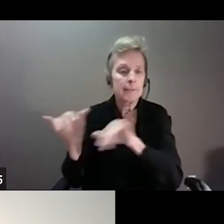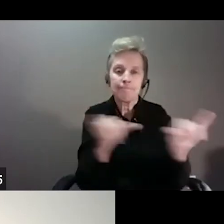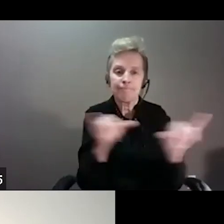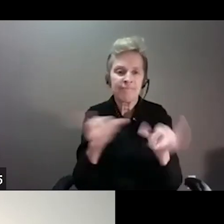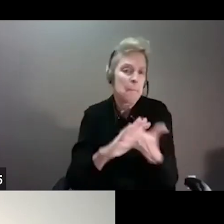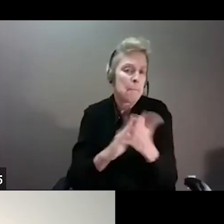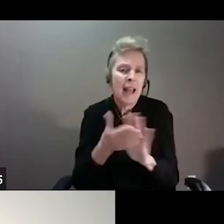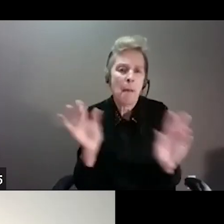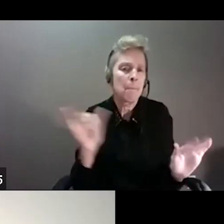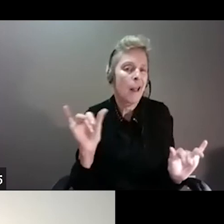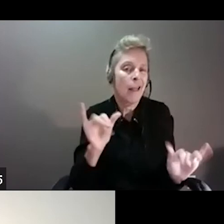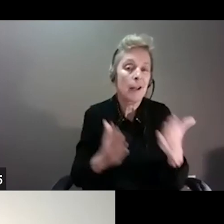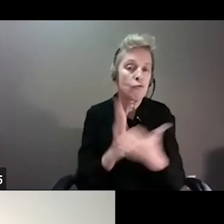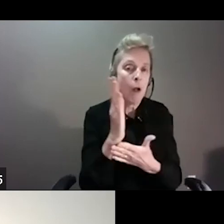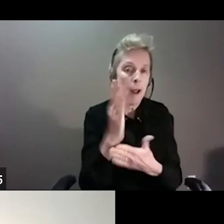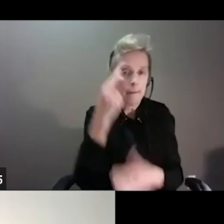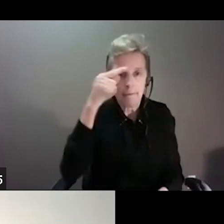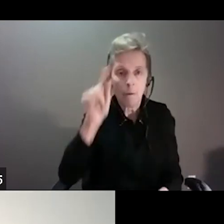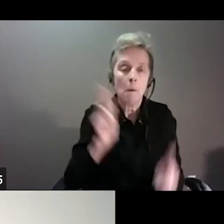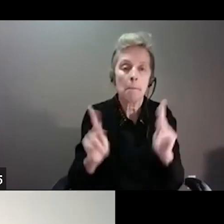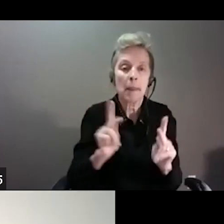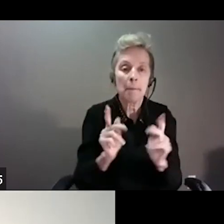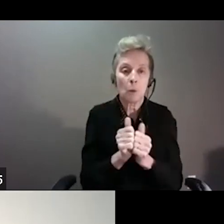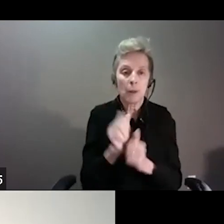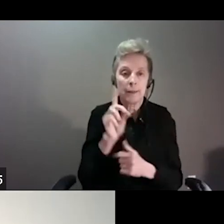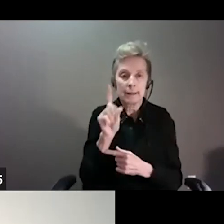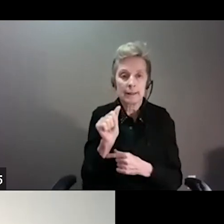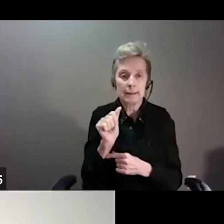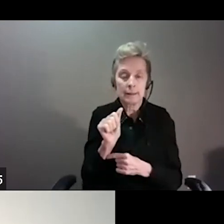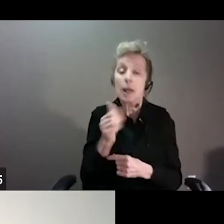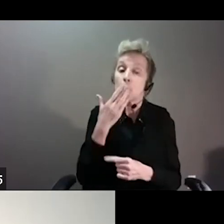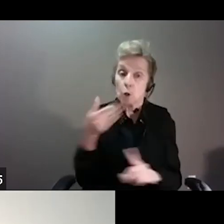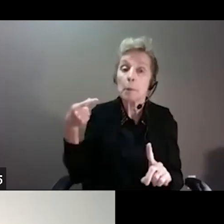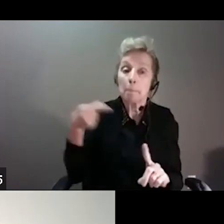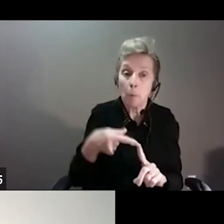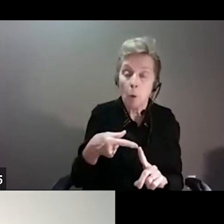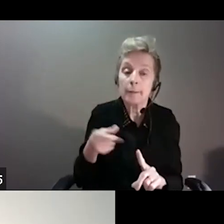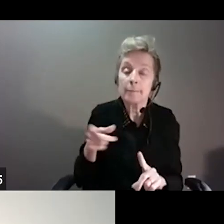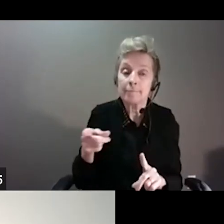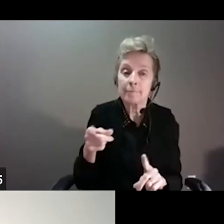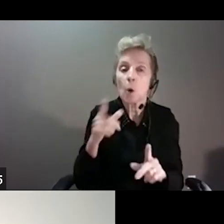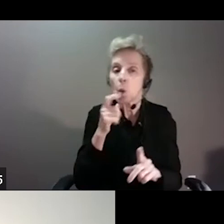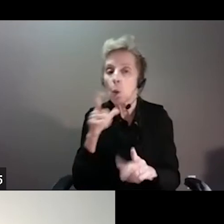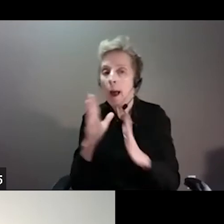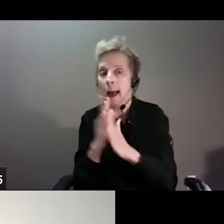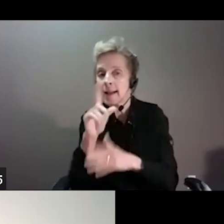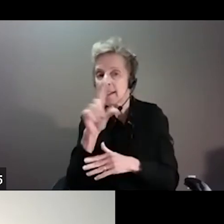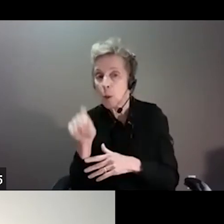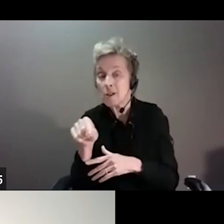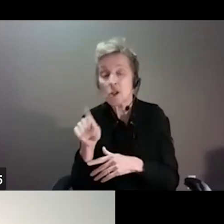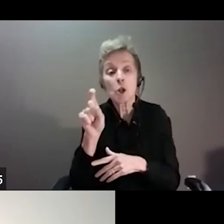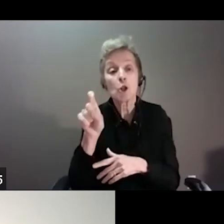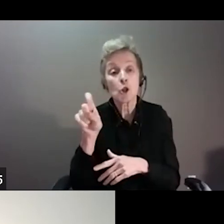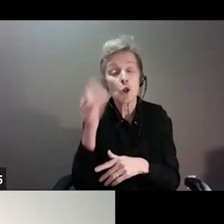for people with disabilities. And so definitely a good point from the person who was asking the question. And one I think that needs to be thought of is